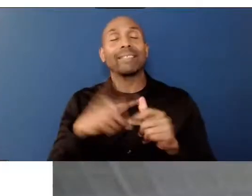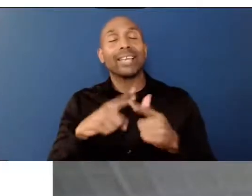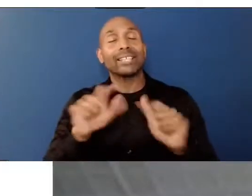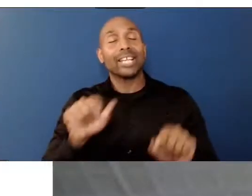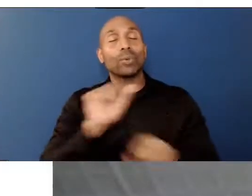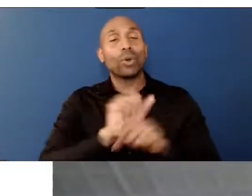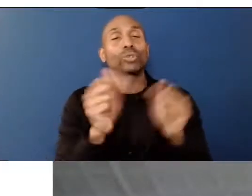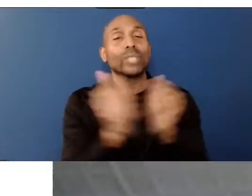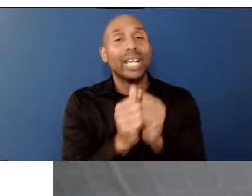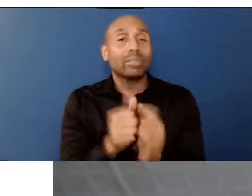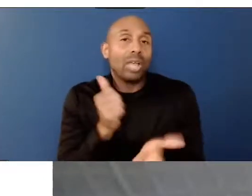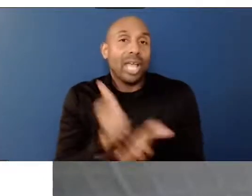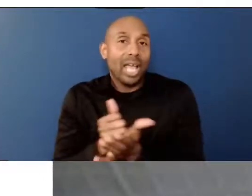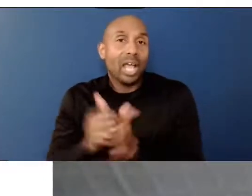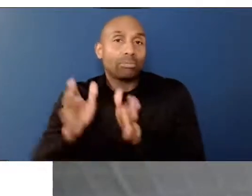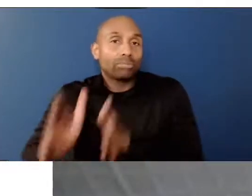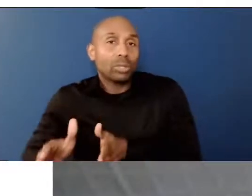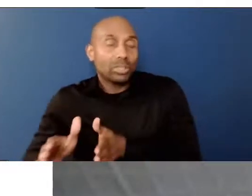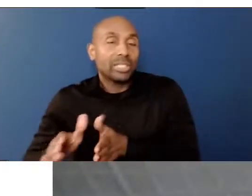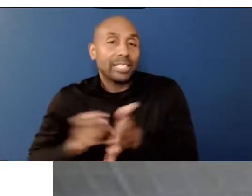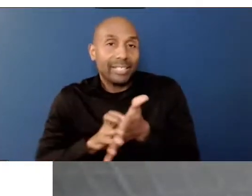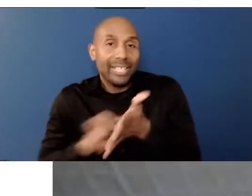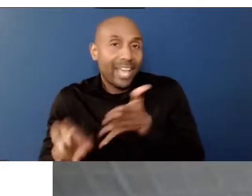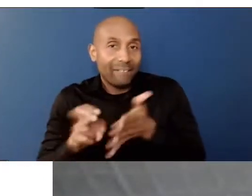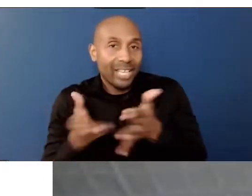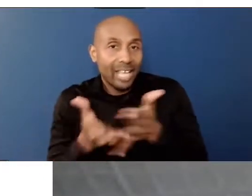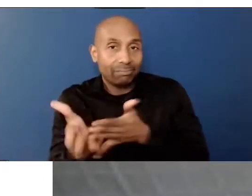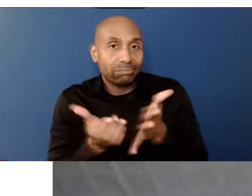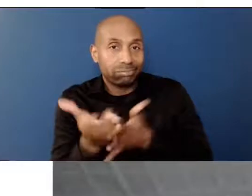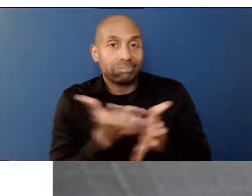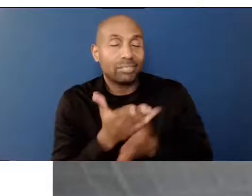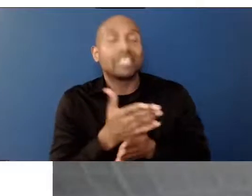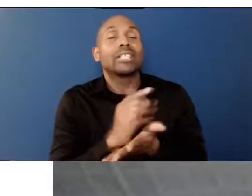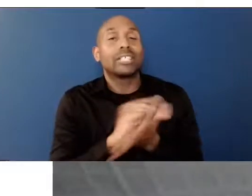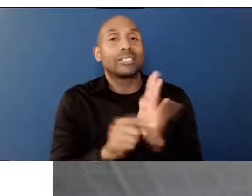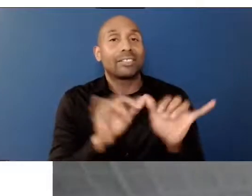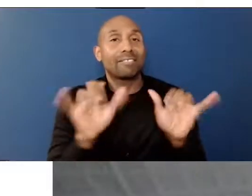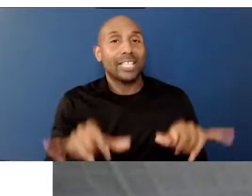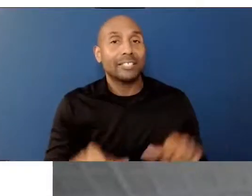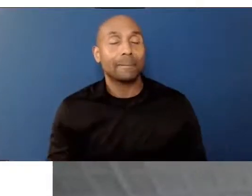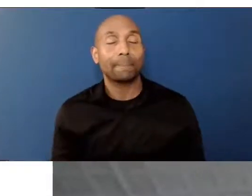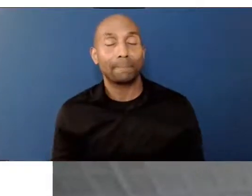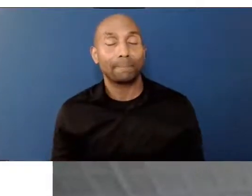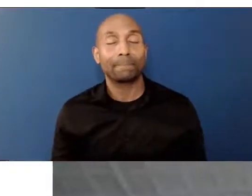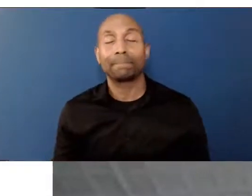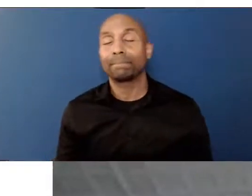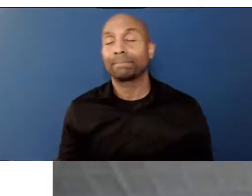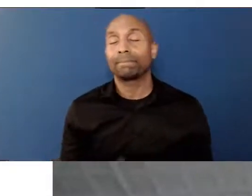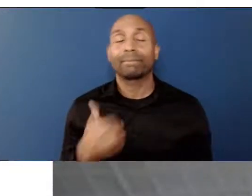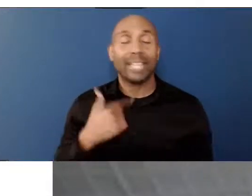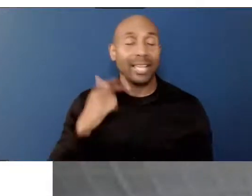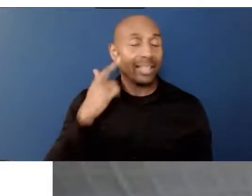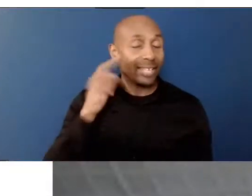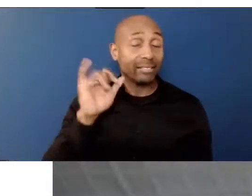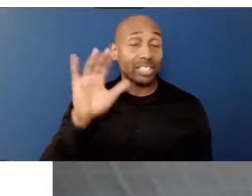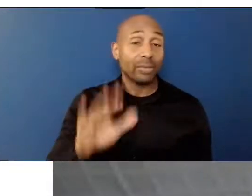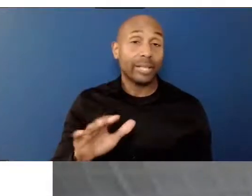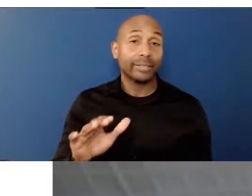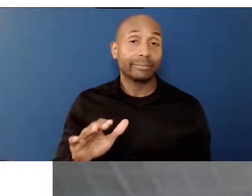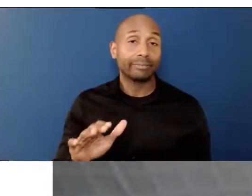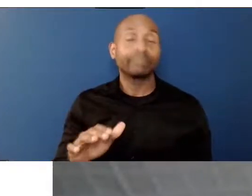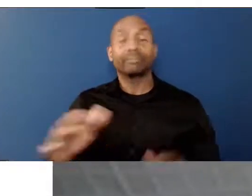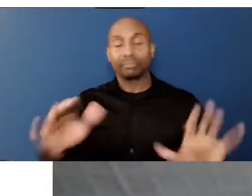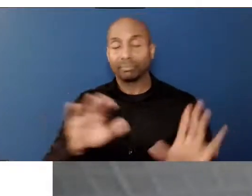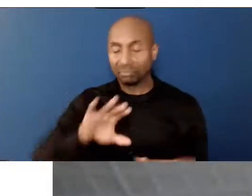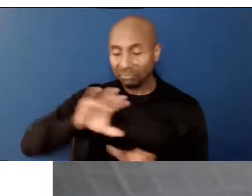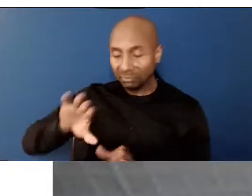can kind of reach out to. But Carla, a lot of the stuff we talk about is not about navigating the specific things